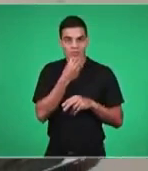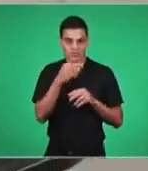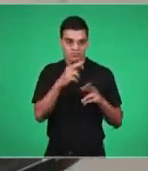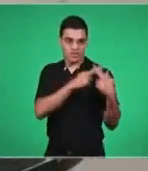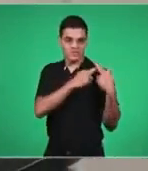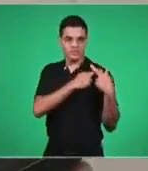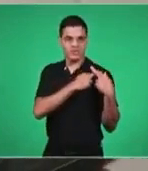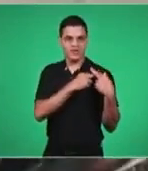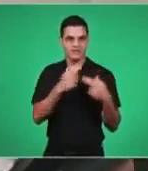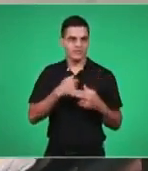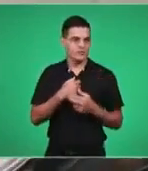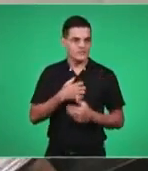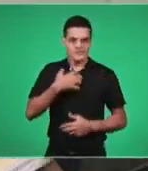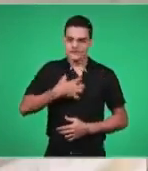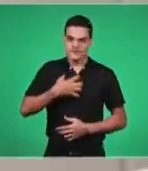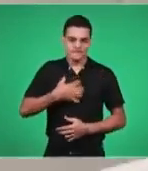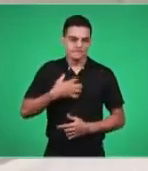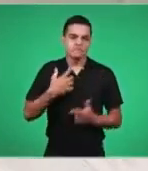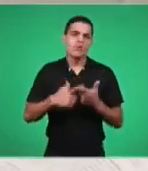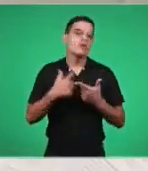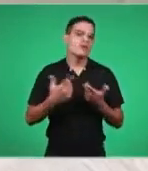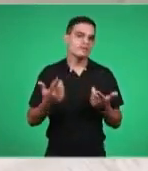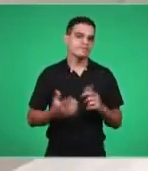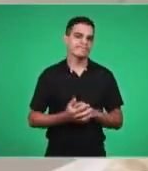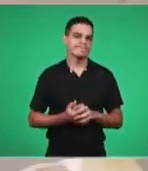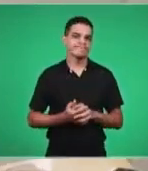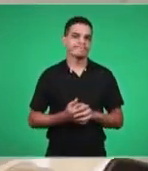these things. Then you give them more value,